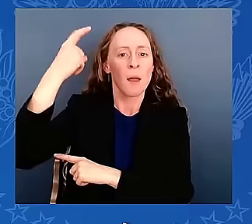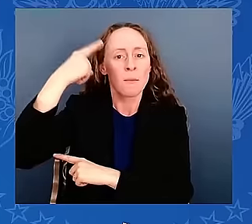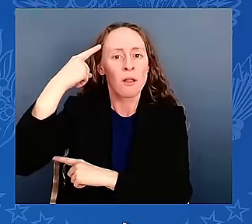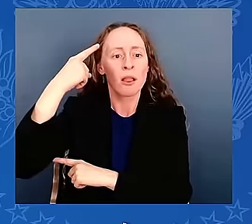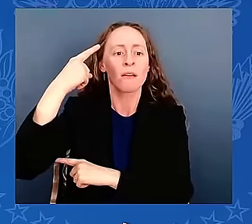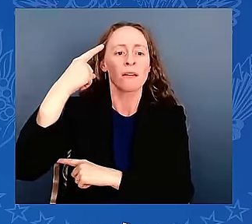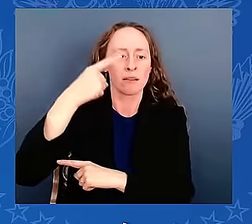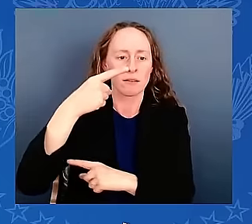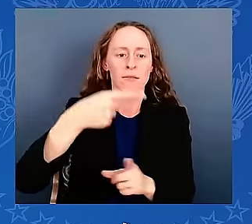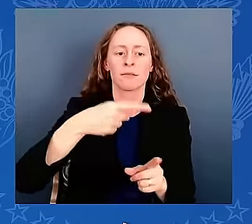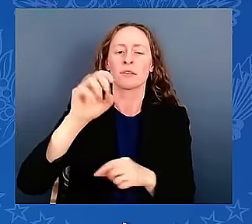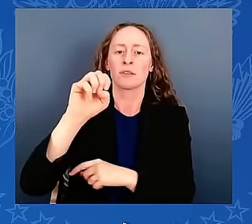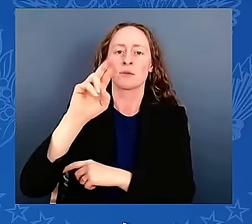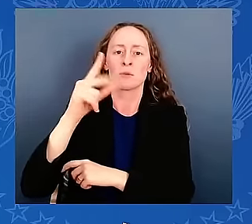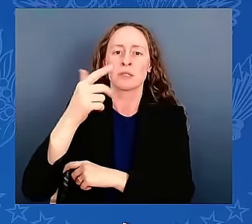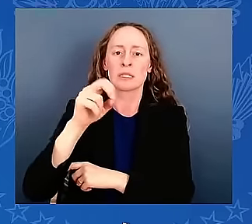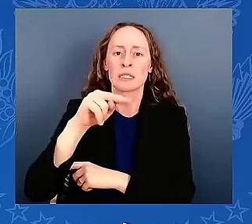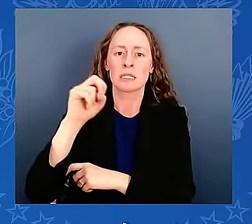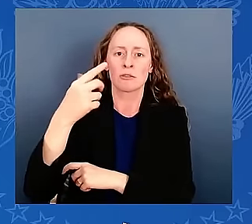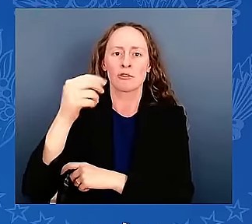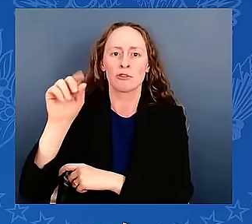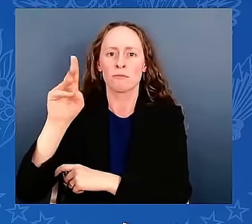Freeman and Shane Moss in Atlanta.